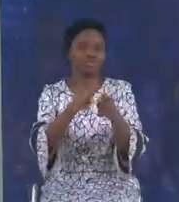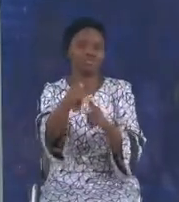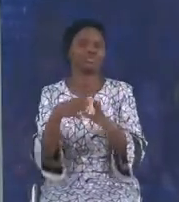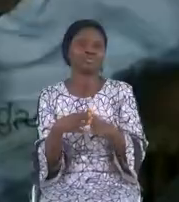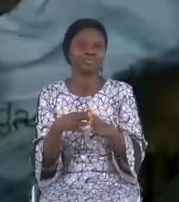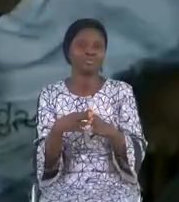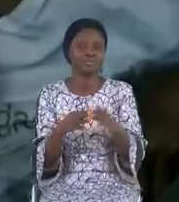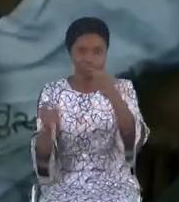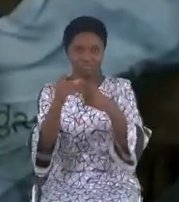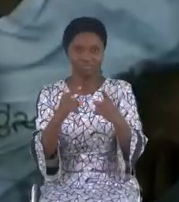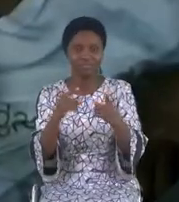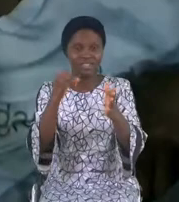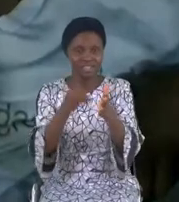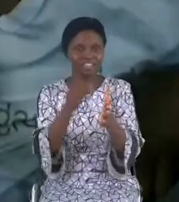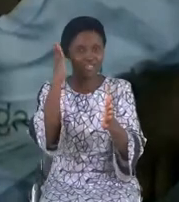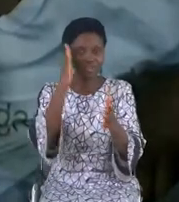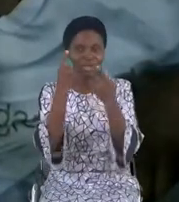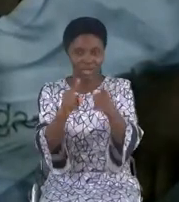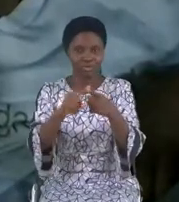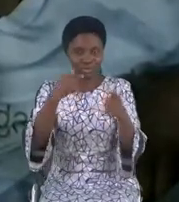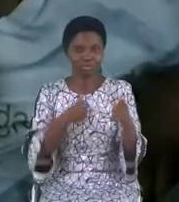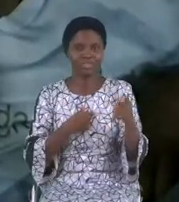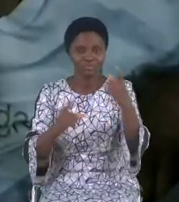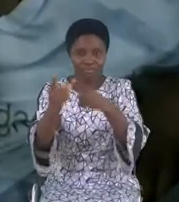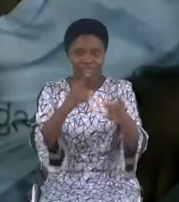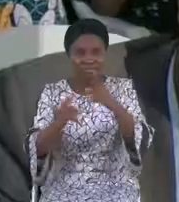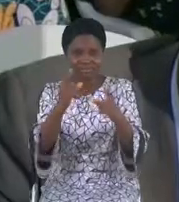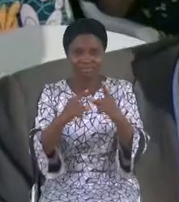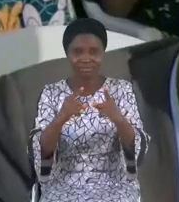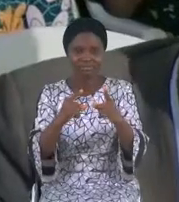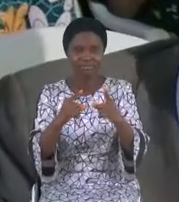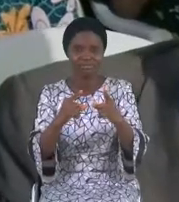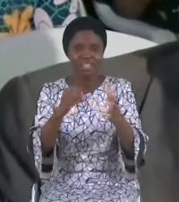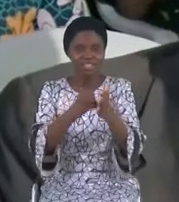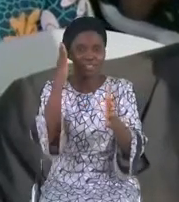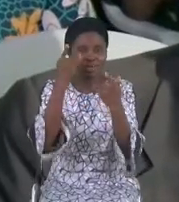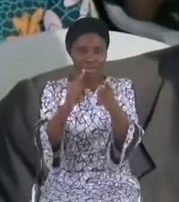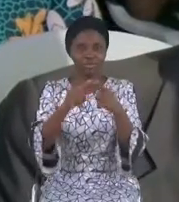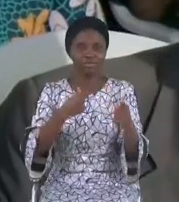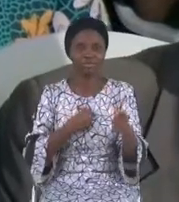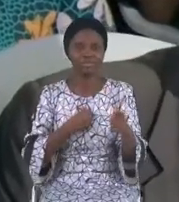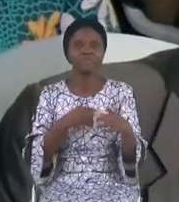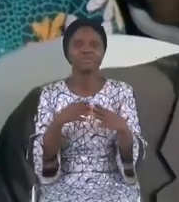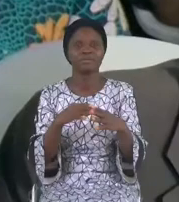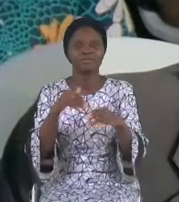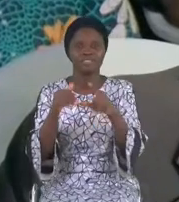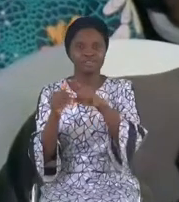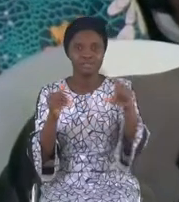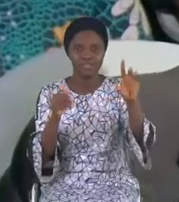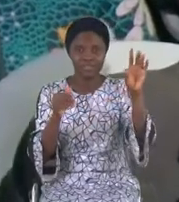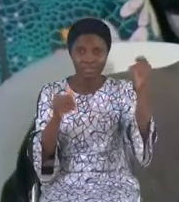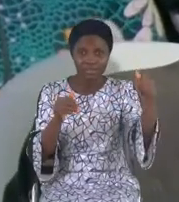me see it will happen to me second question chapter 5 verse 17